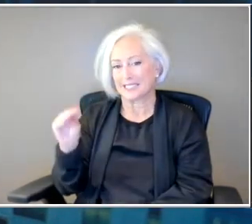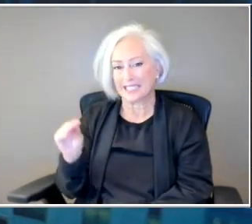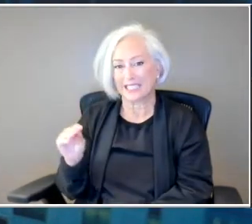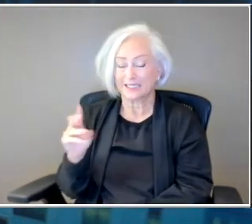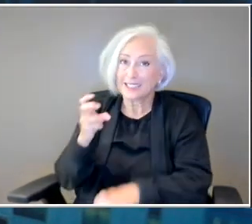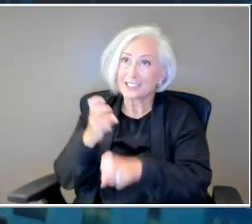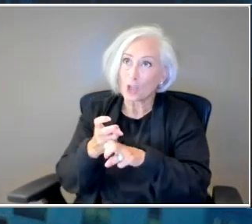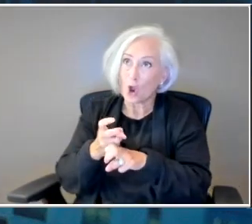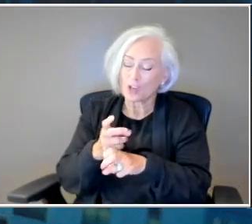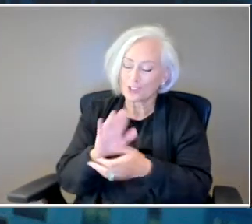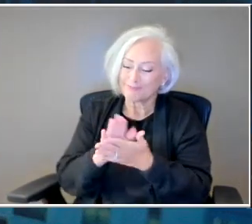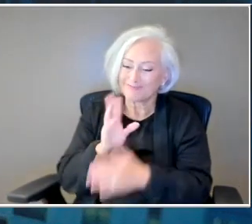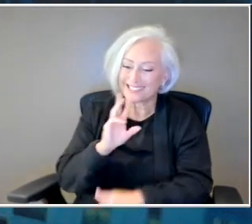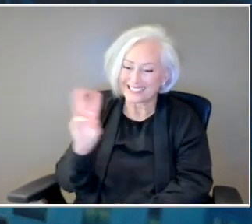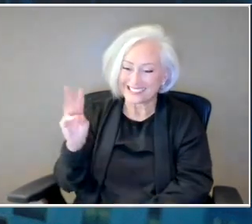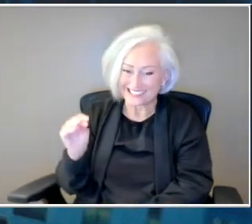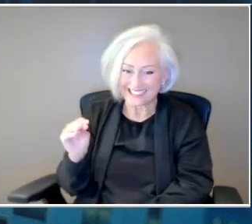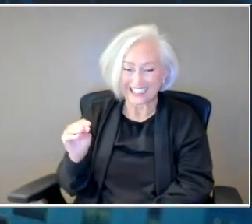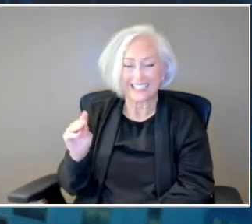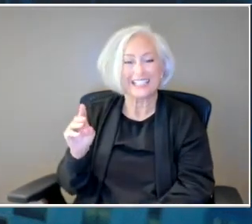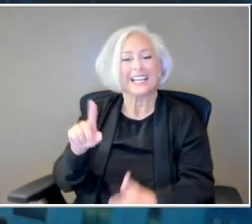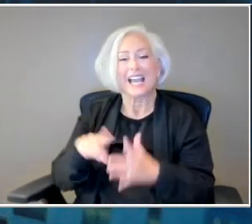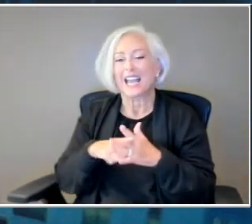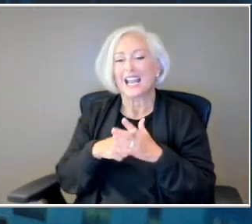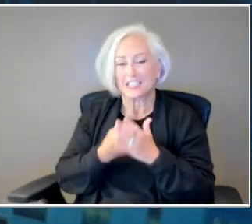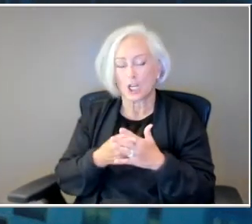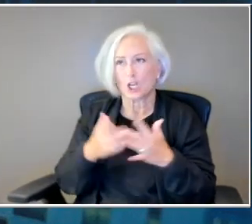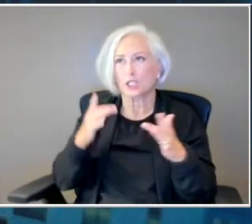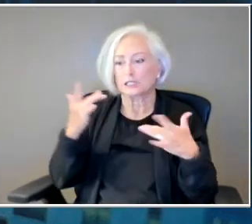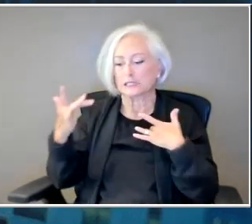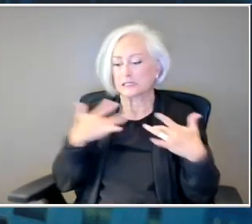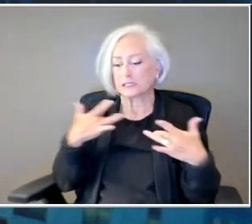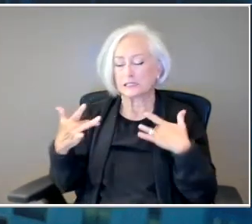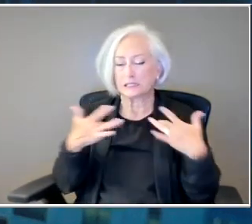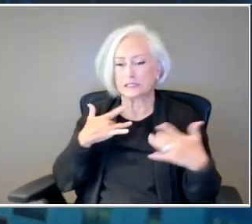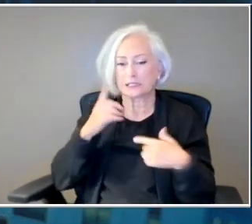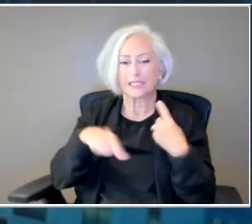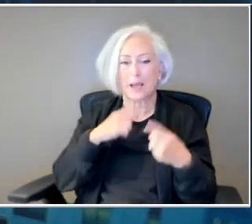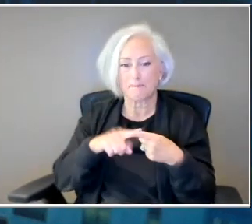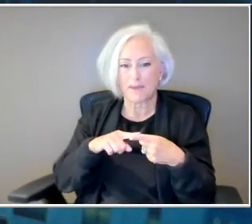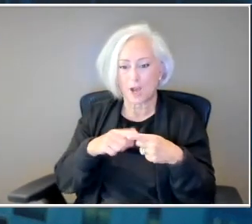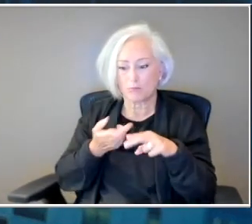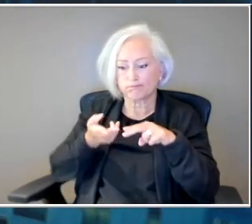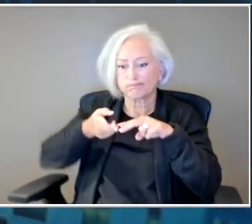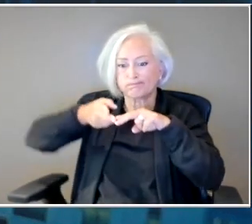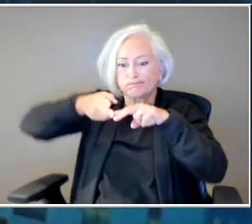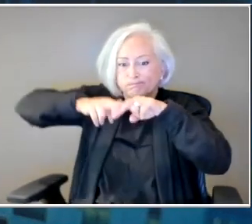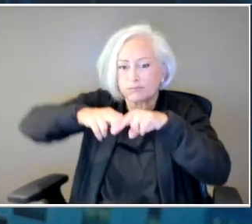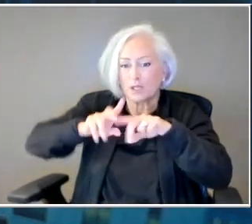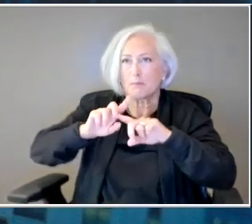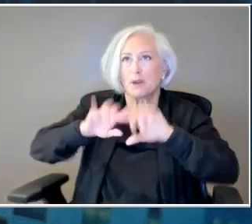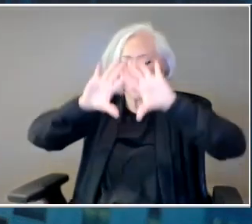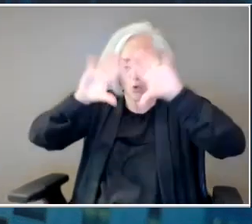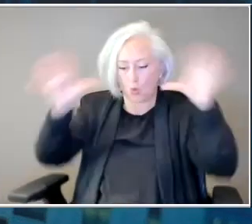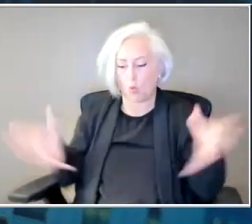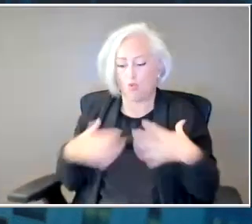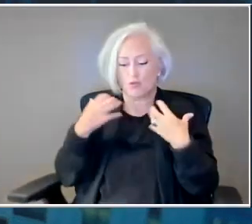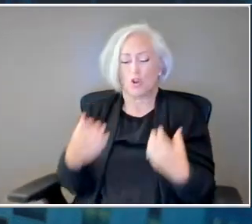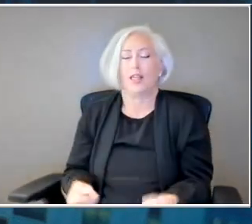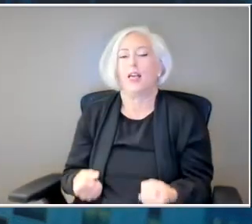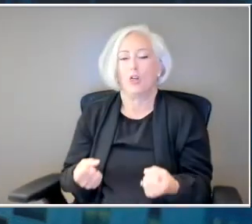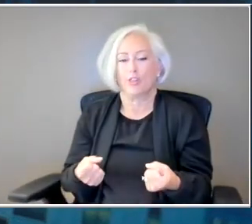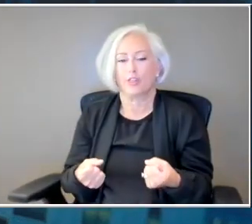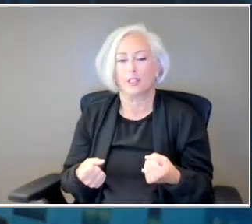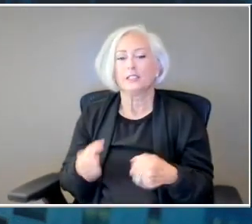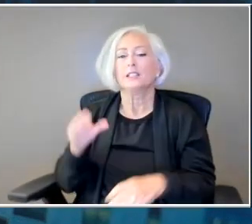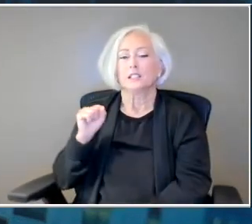60. But I started worrying not only about the weight gain, but the overall health, my overall health. So